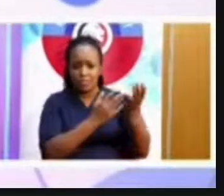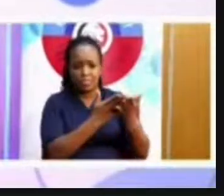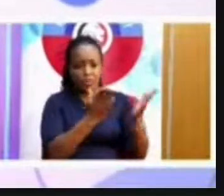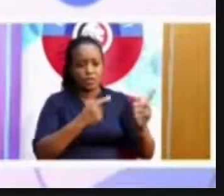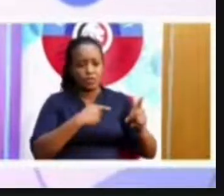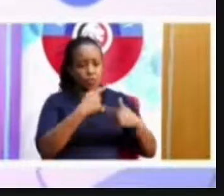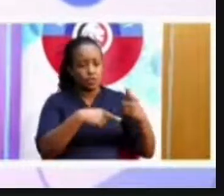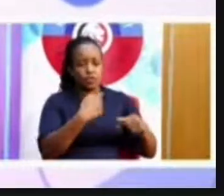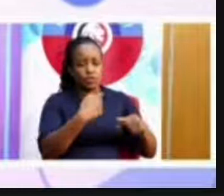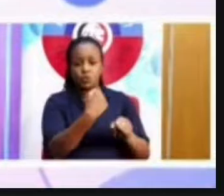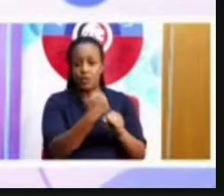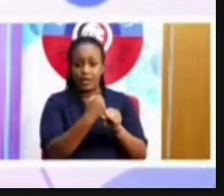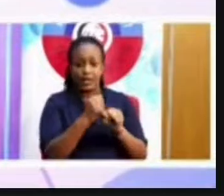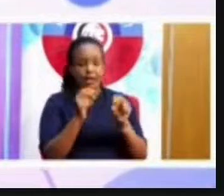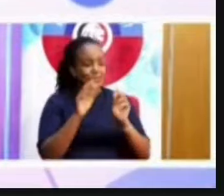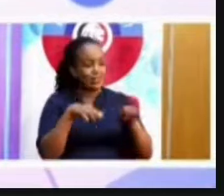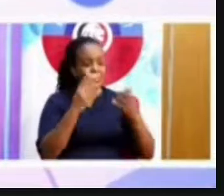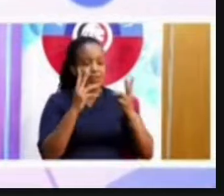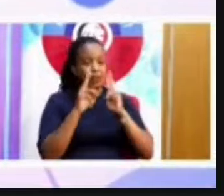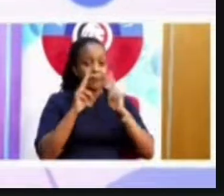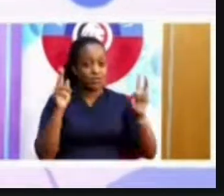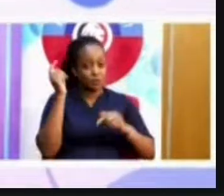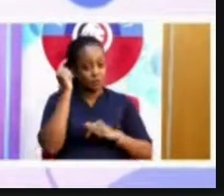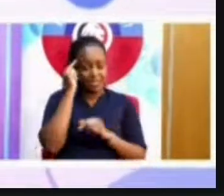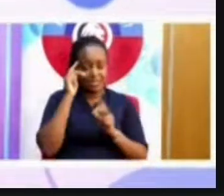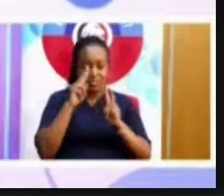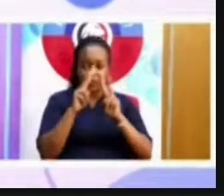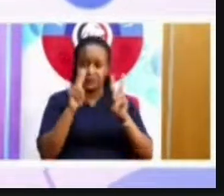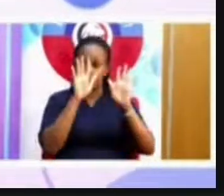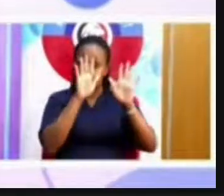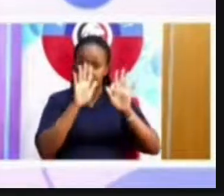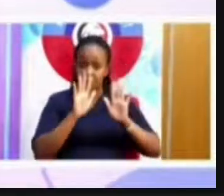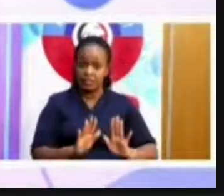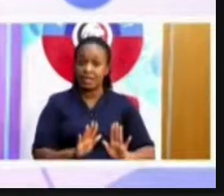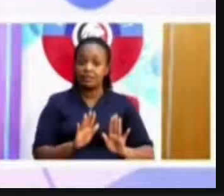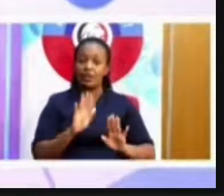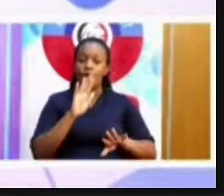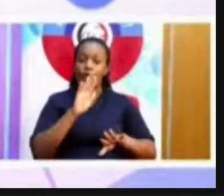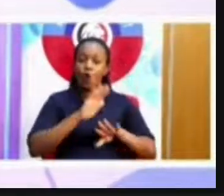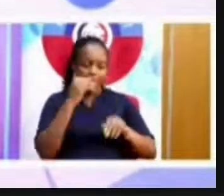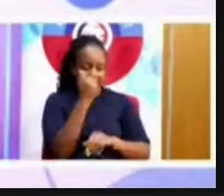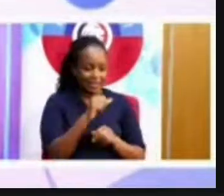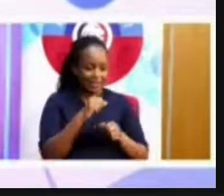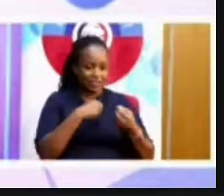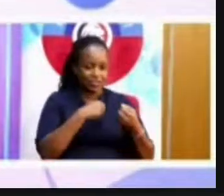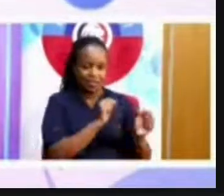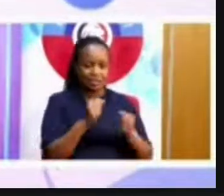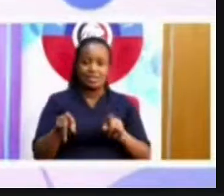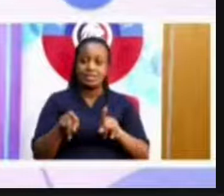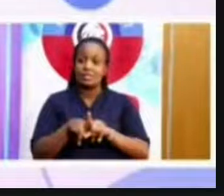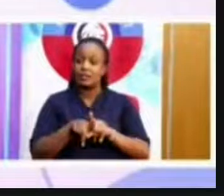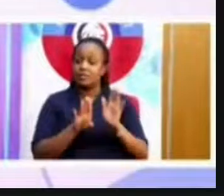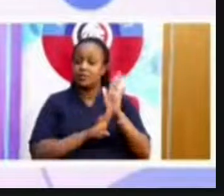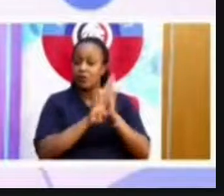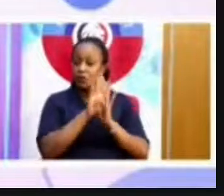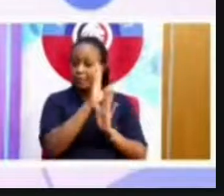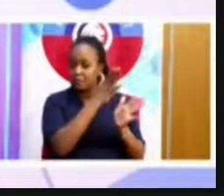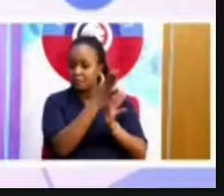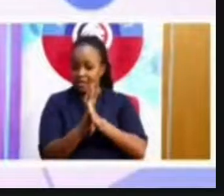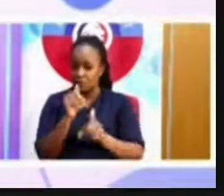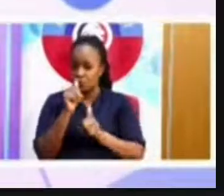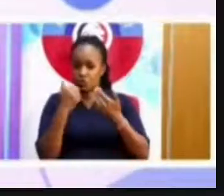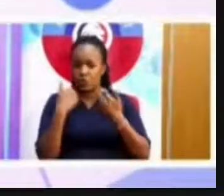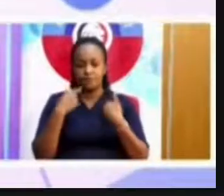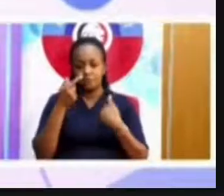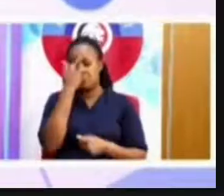them peace of mind is absolutely important in terms of any strategy, any development plans that you put in place, because it is the people that